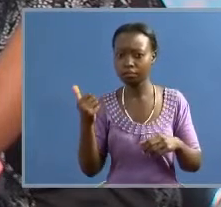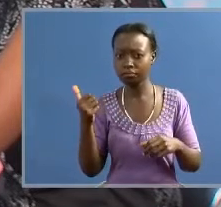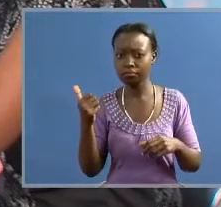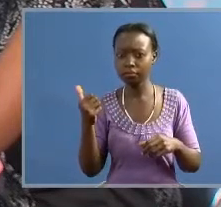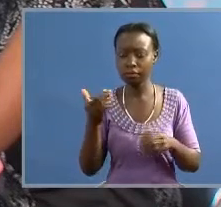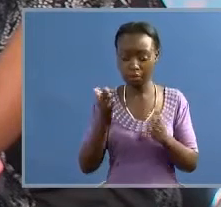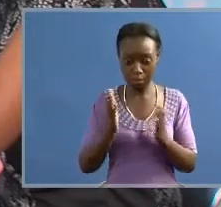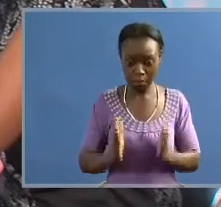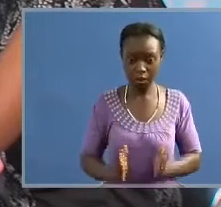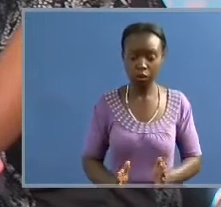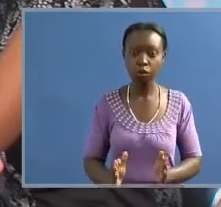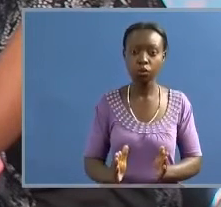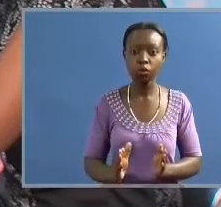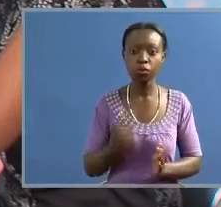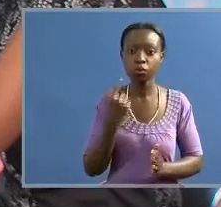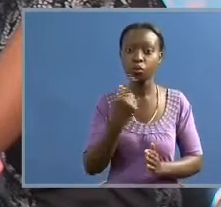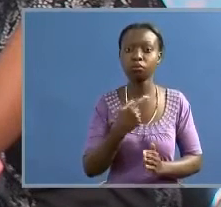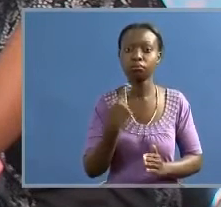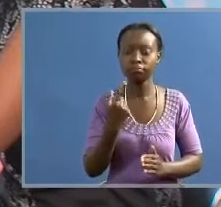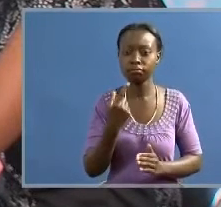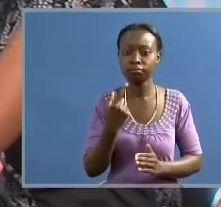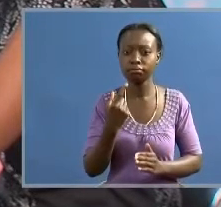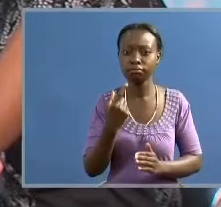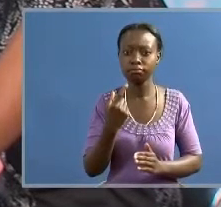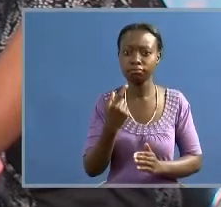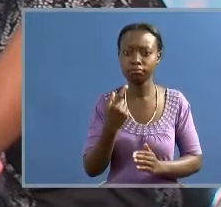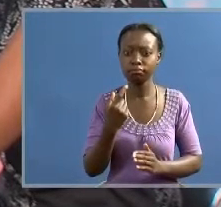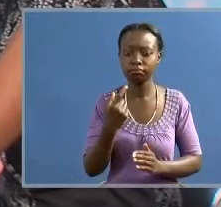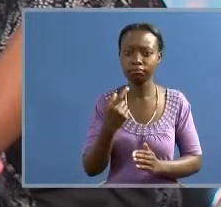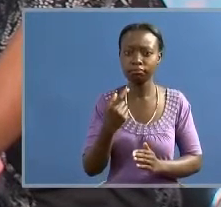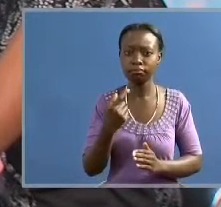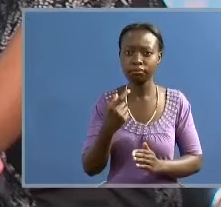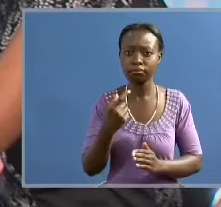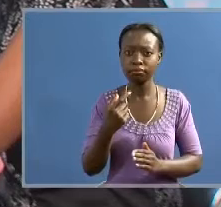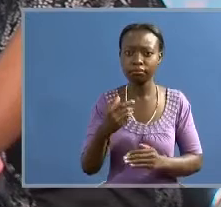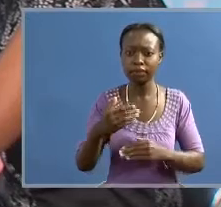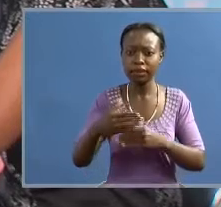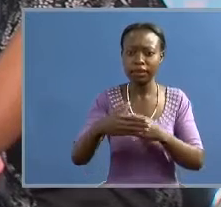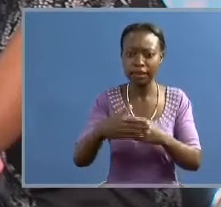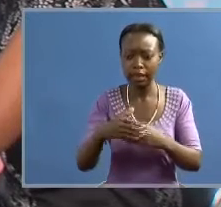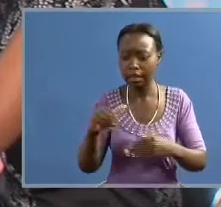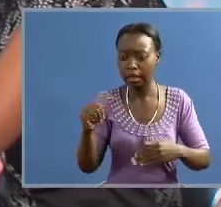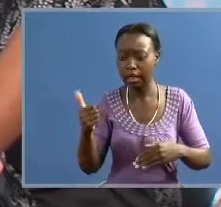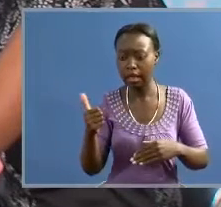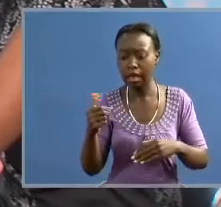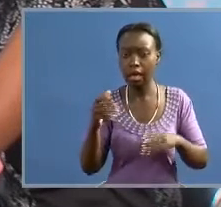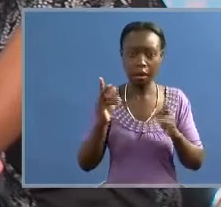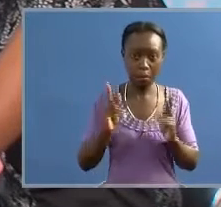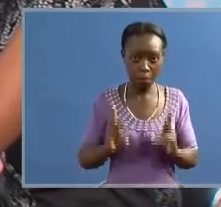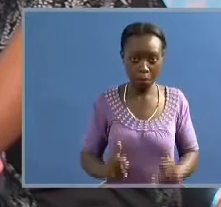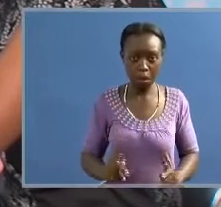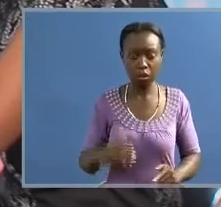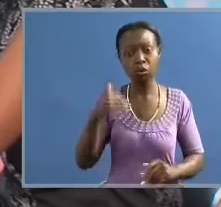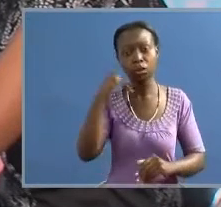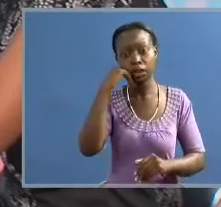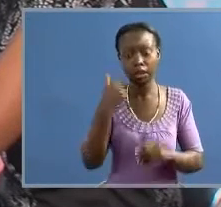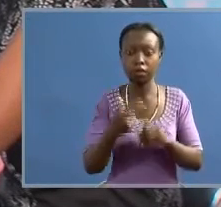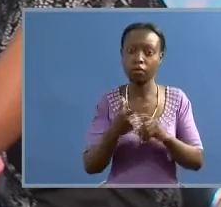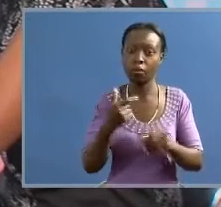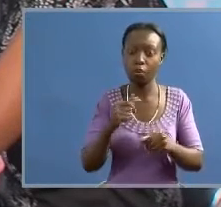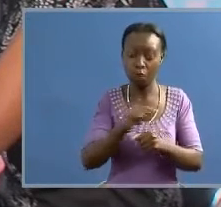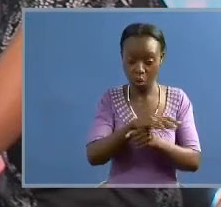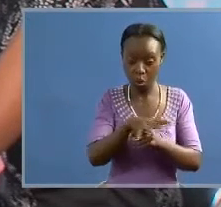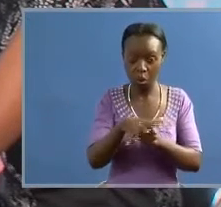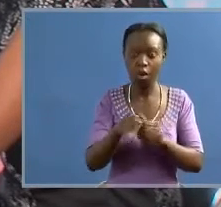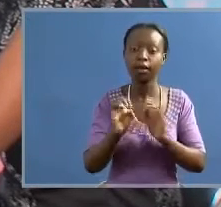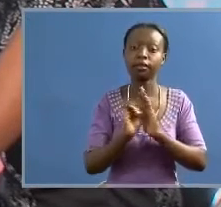a person who is in close contact with somebody who is suffering from coronavirus, COVID-19. Right. For